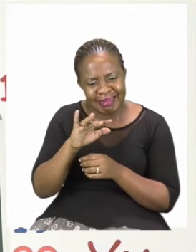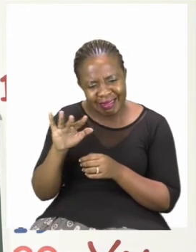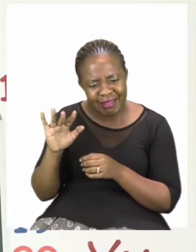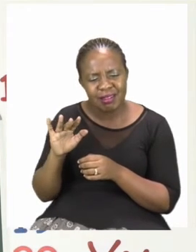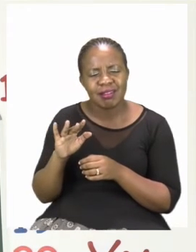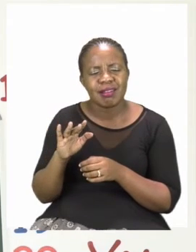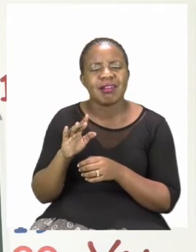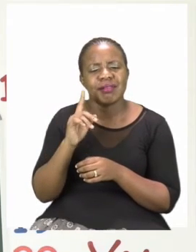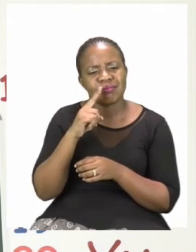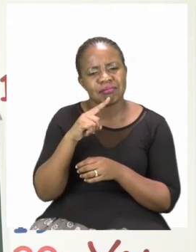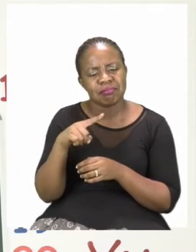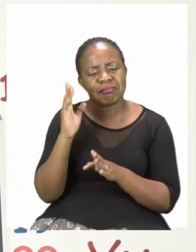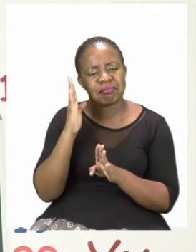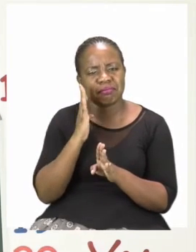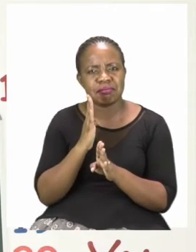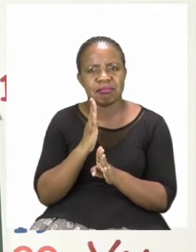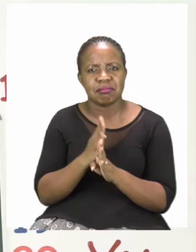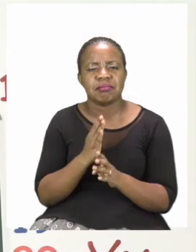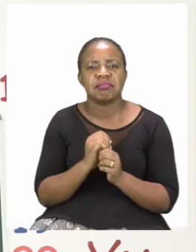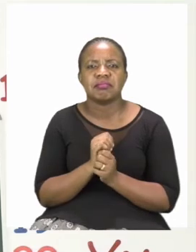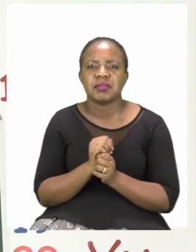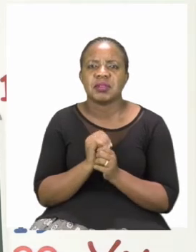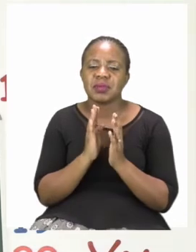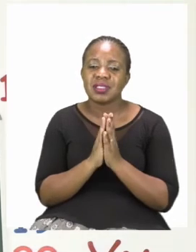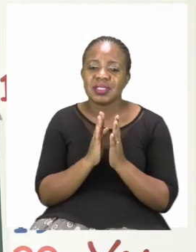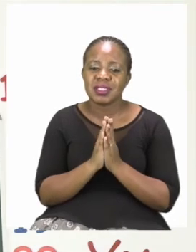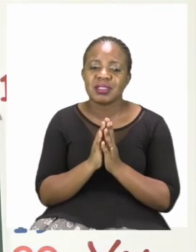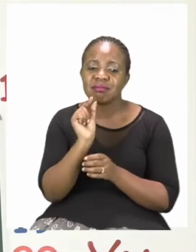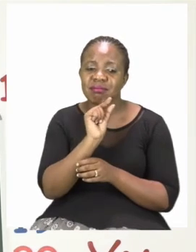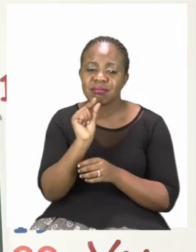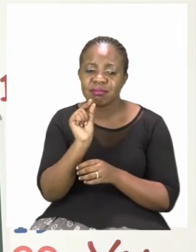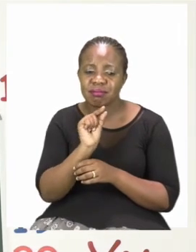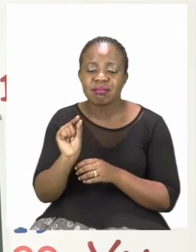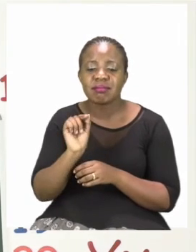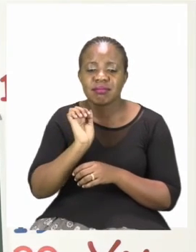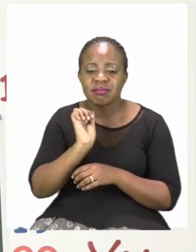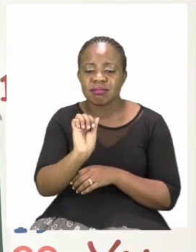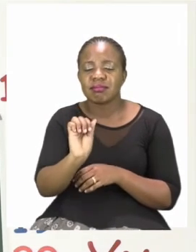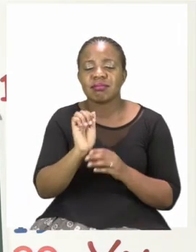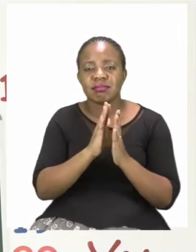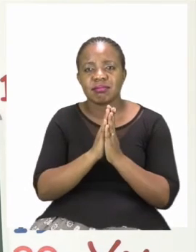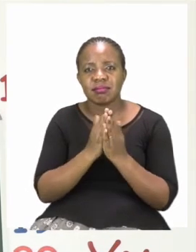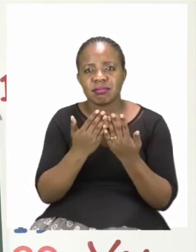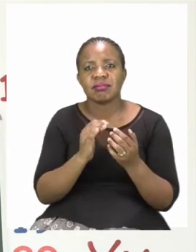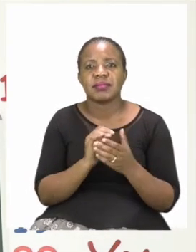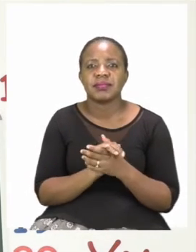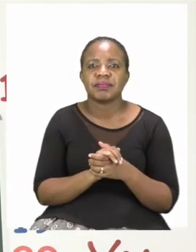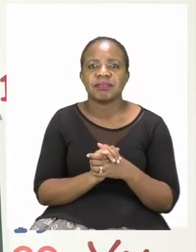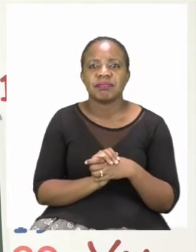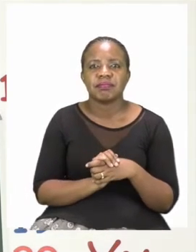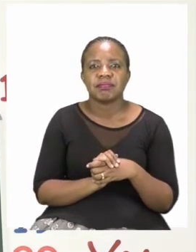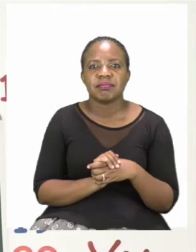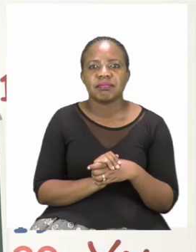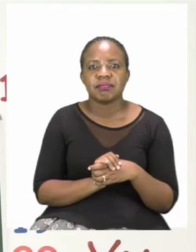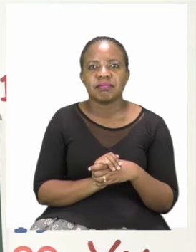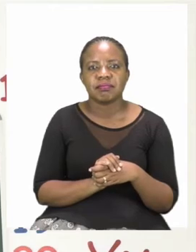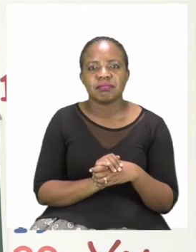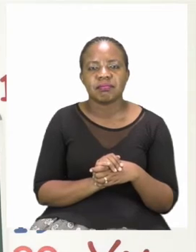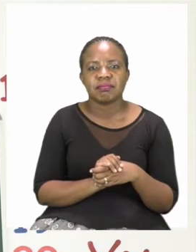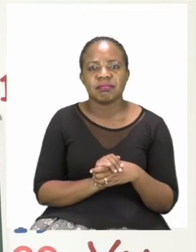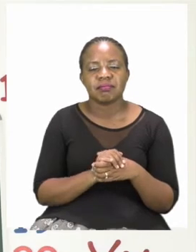Round. Very good. Now I want you to take your finger and do it in your